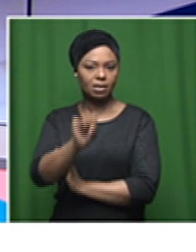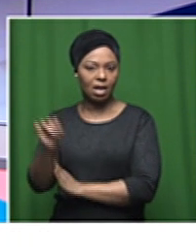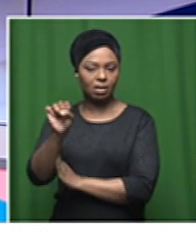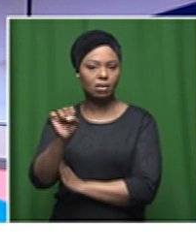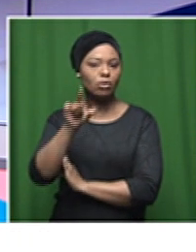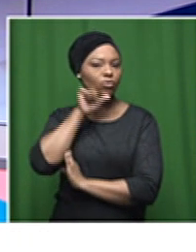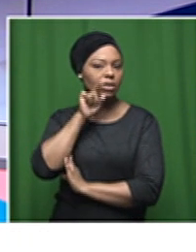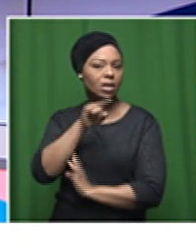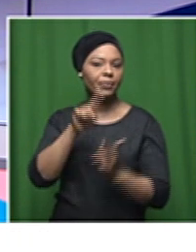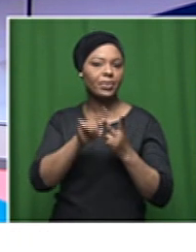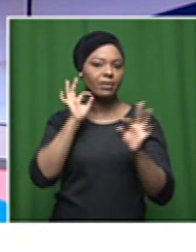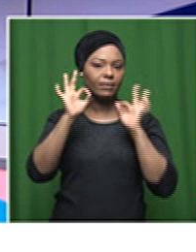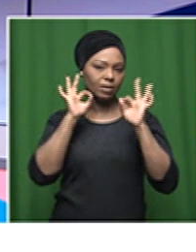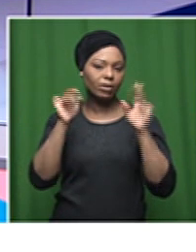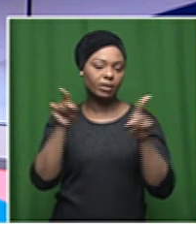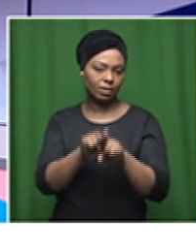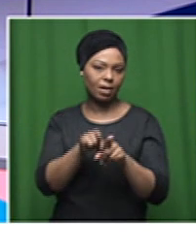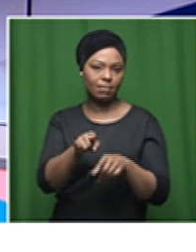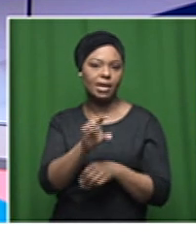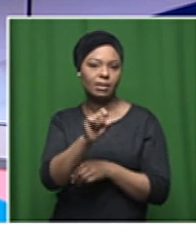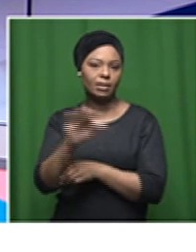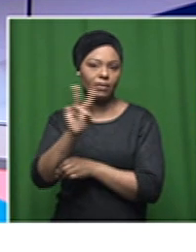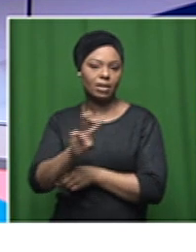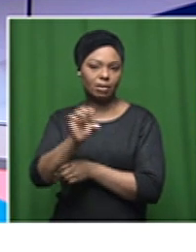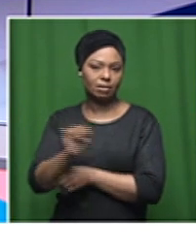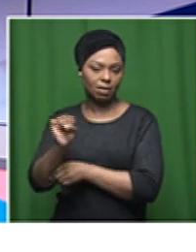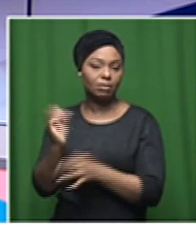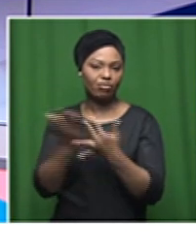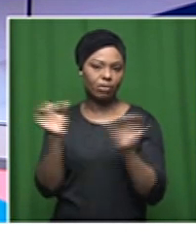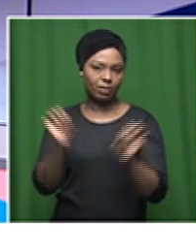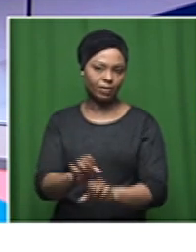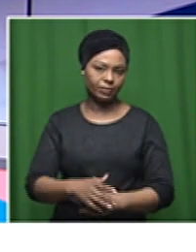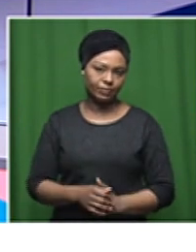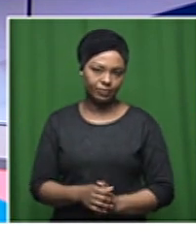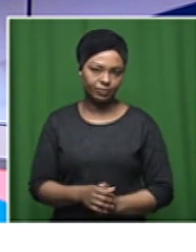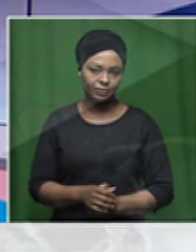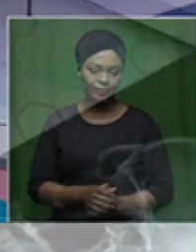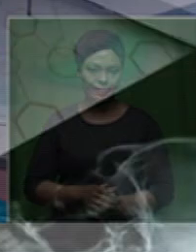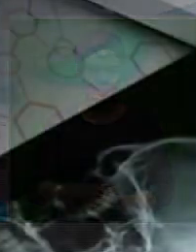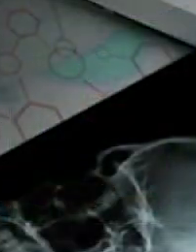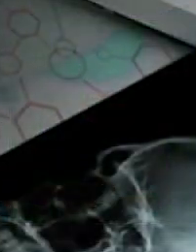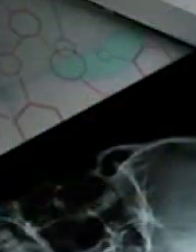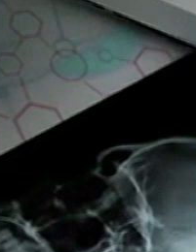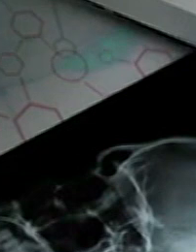and, of course, SABC Vital Signs on Facebook. Stay with us. We'll see you after this ad break.